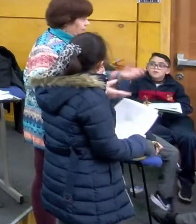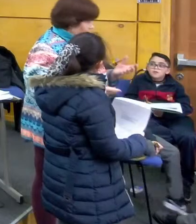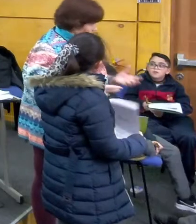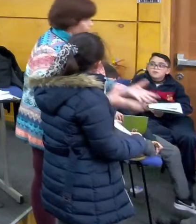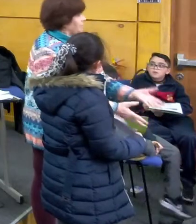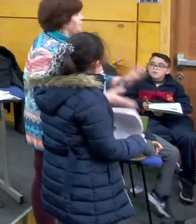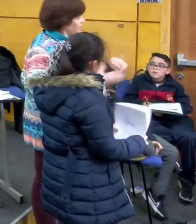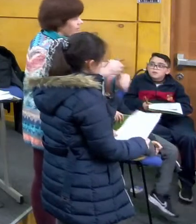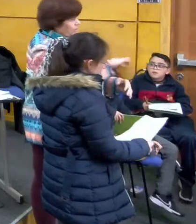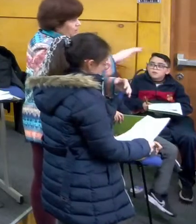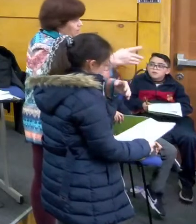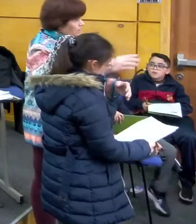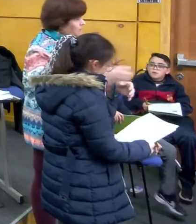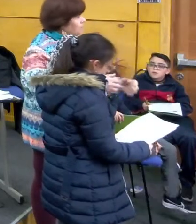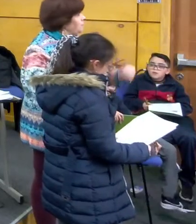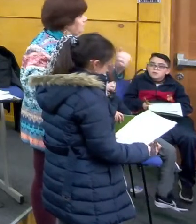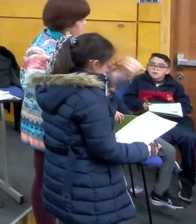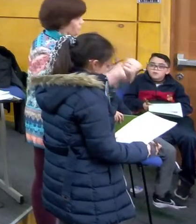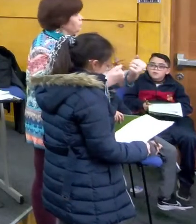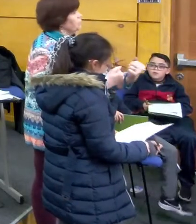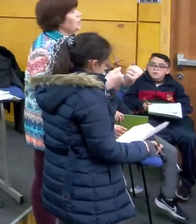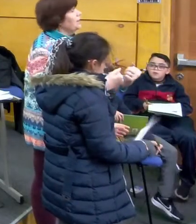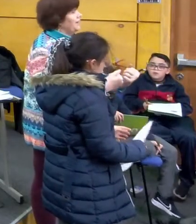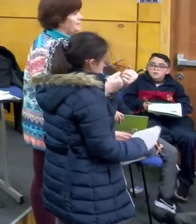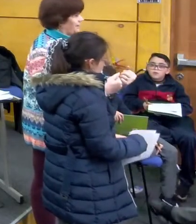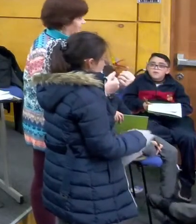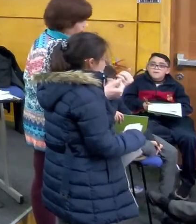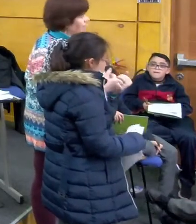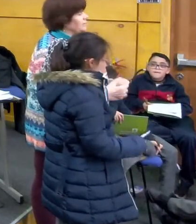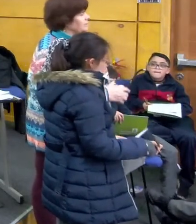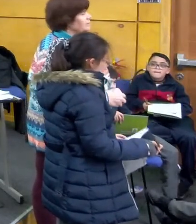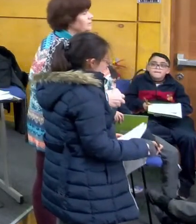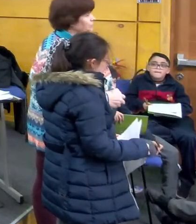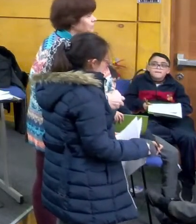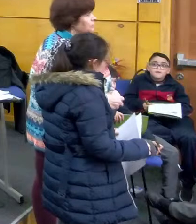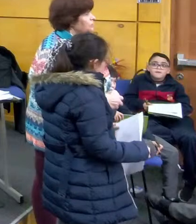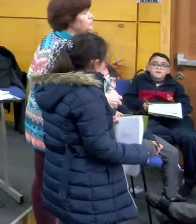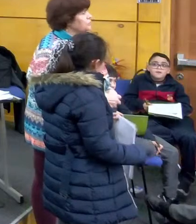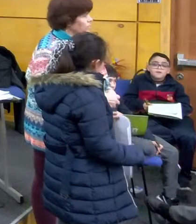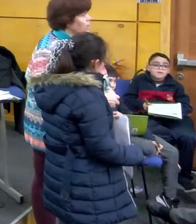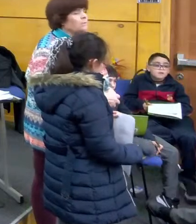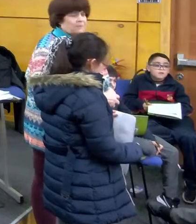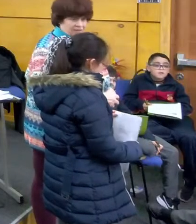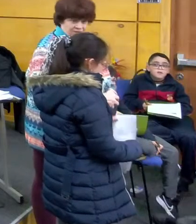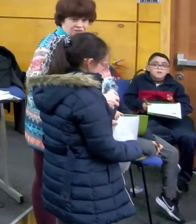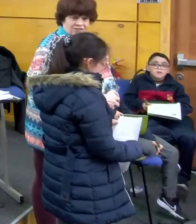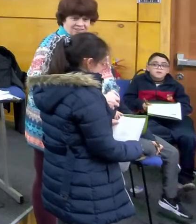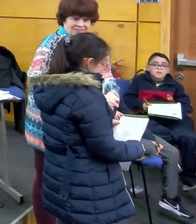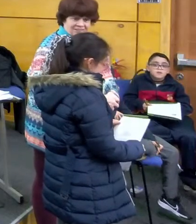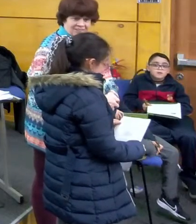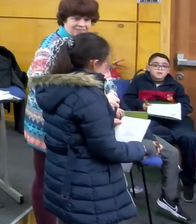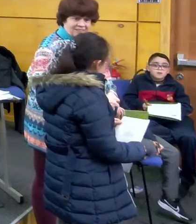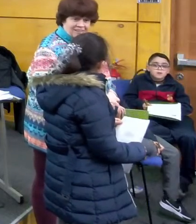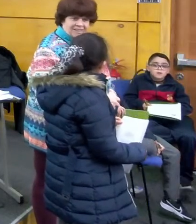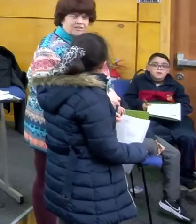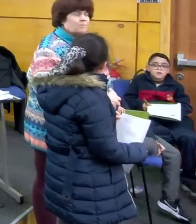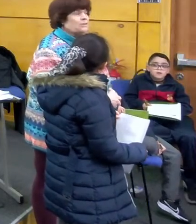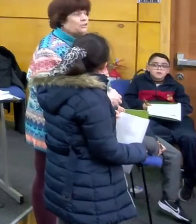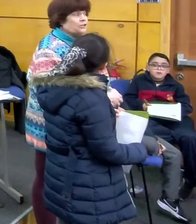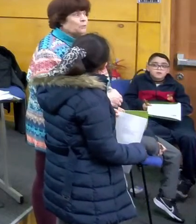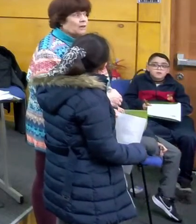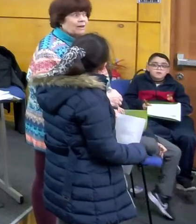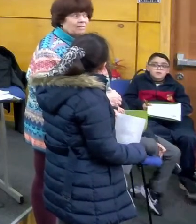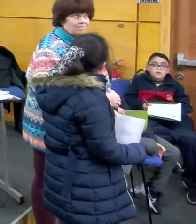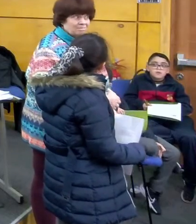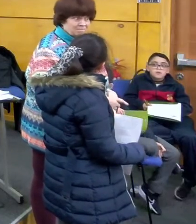like ramble, but strong ending. You gotta leave with a good, strong message. Good. Something